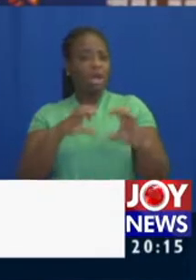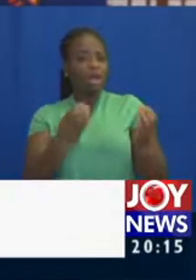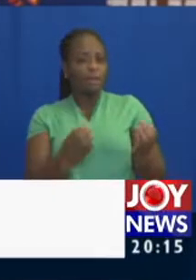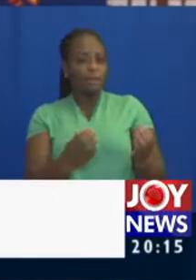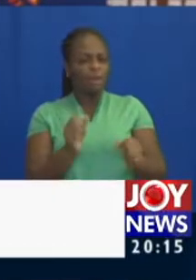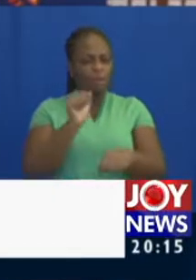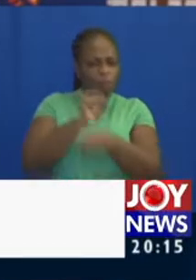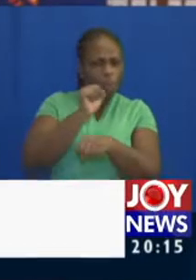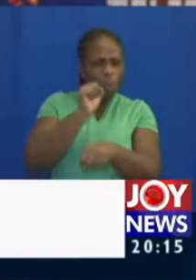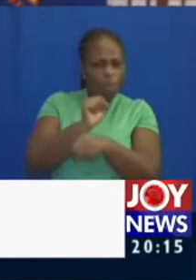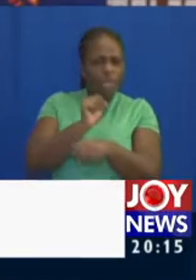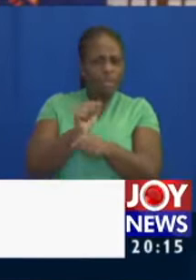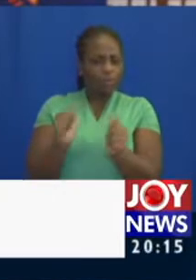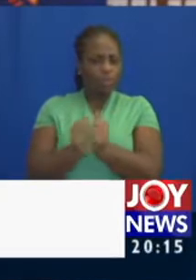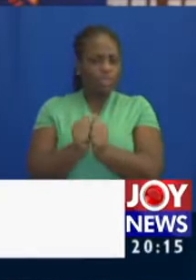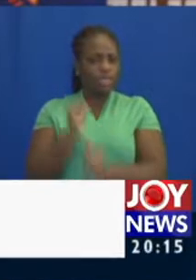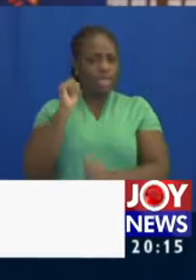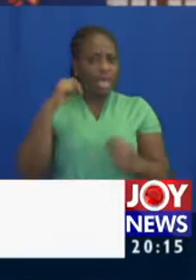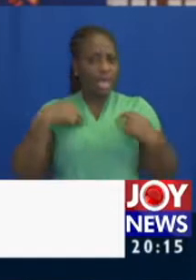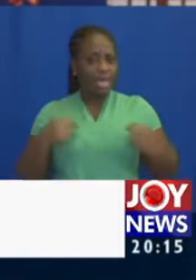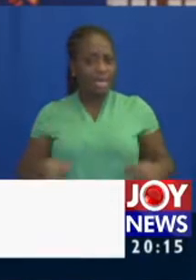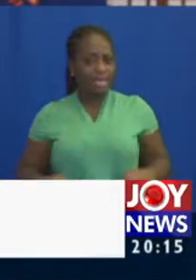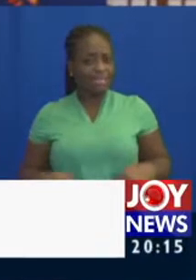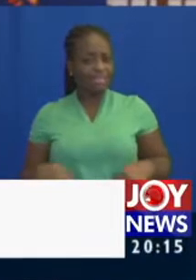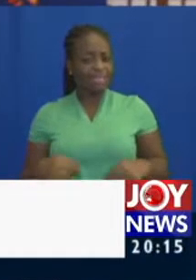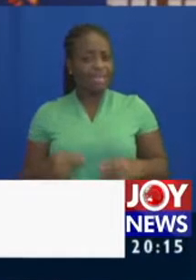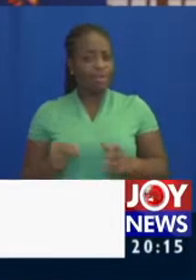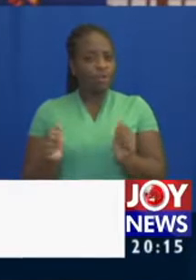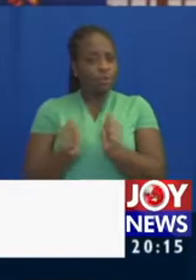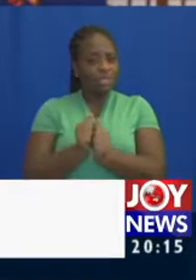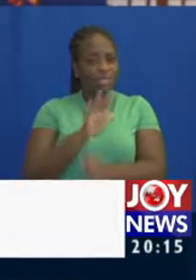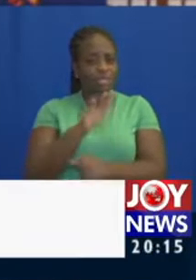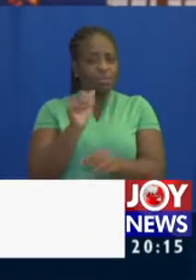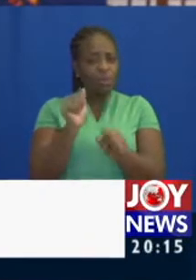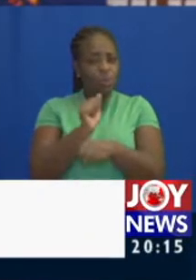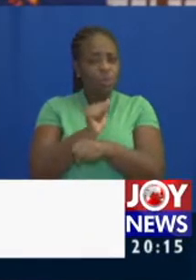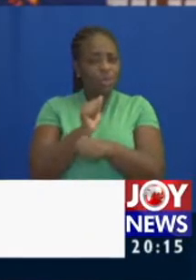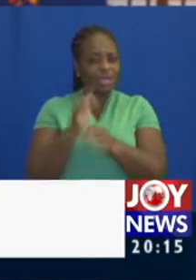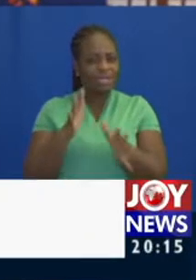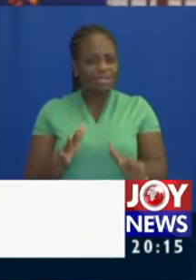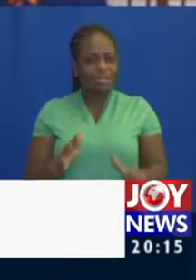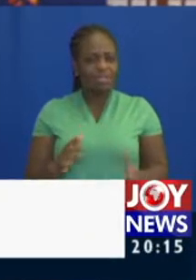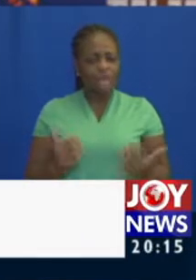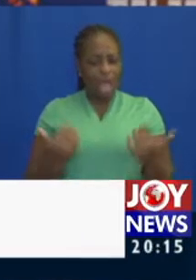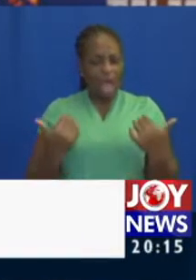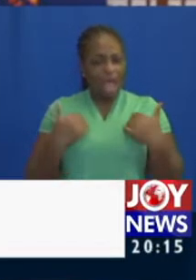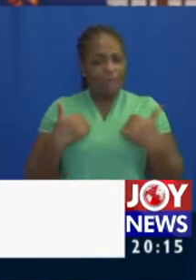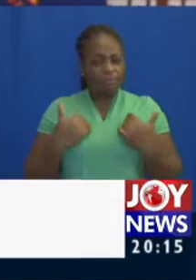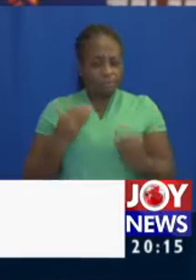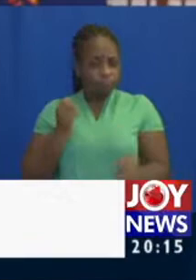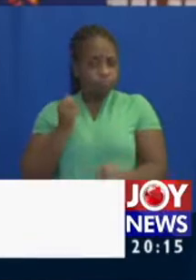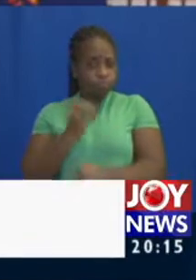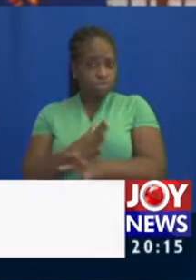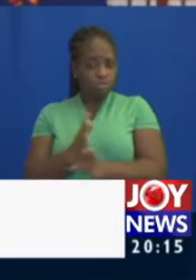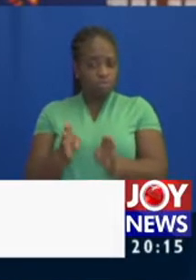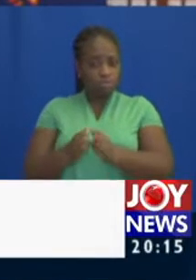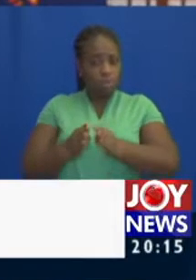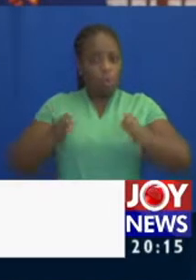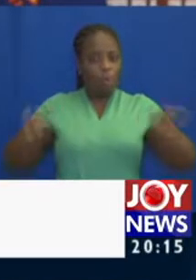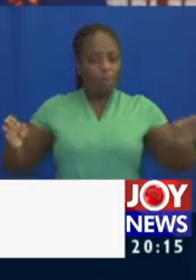with the Ministry of Health and its agencies to ascertain our readiness to reopen our